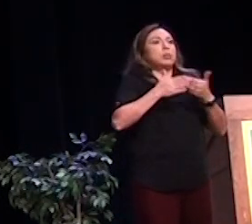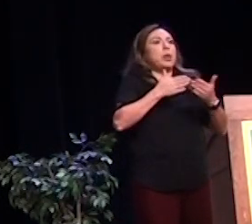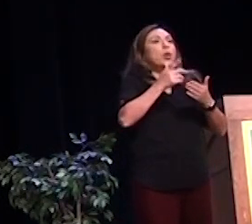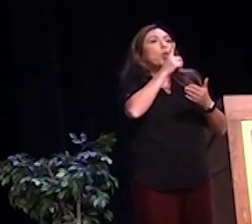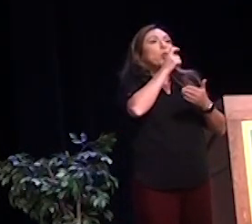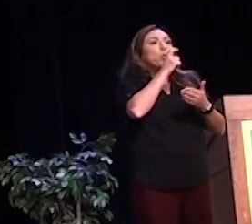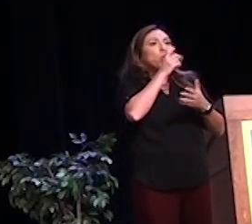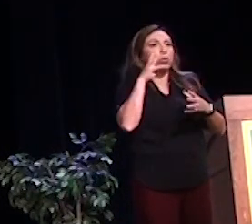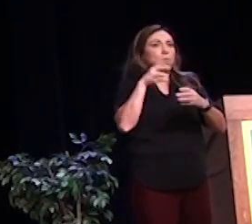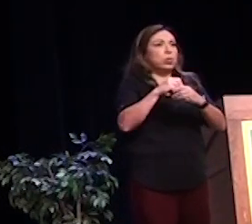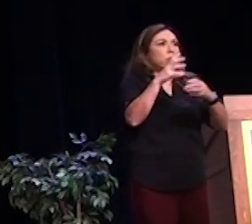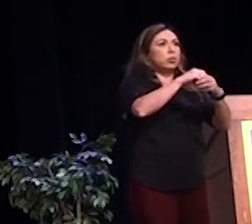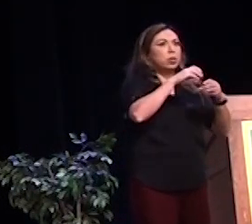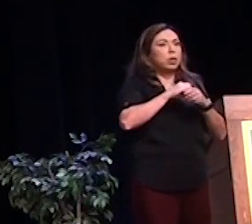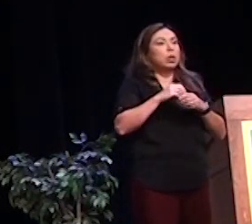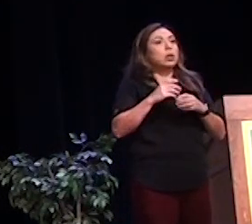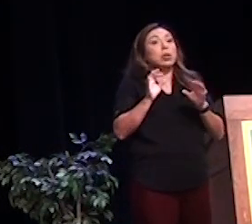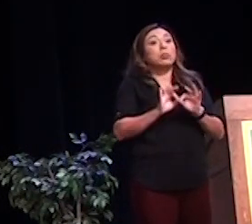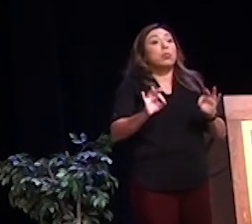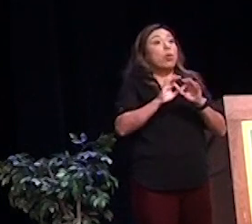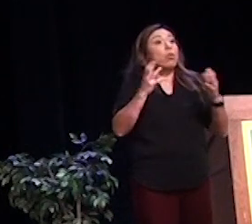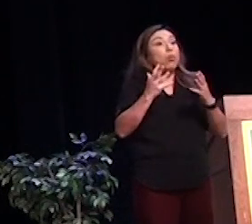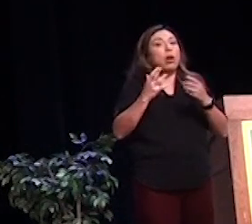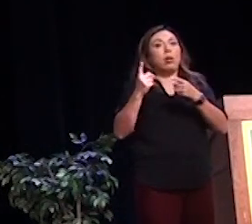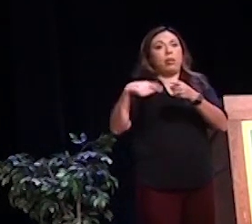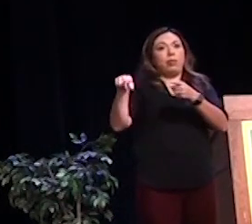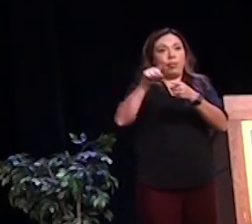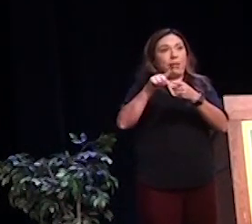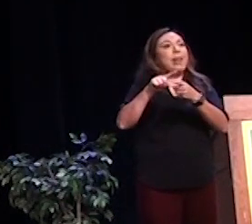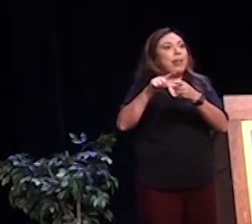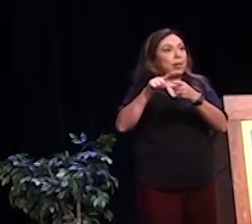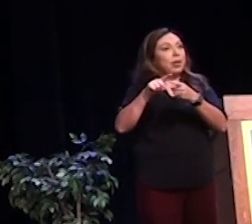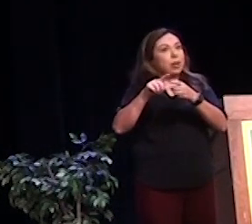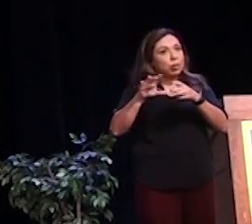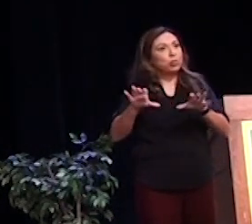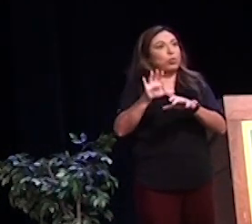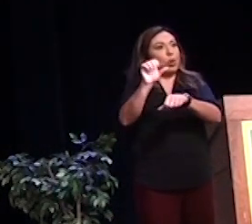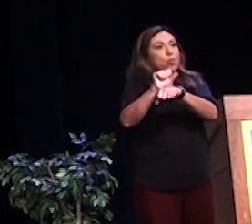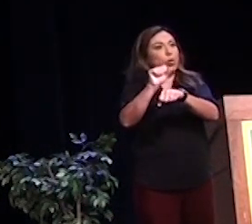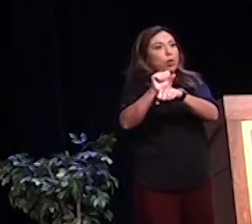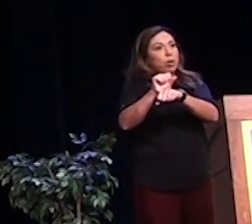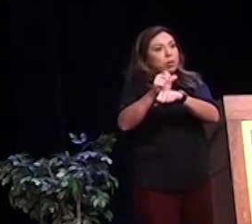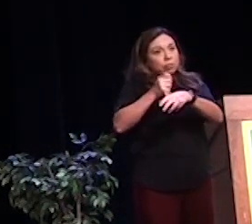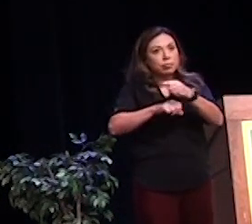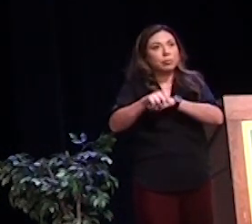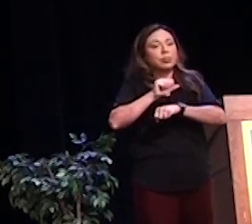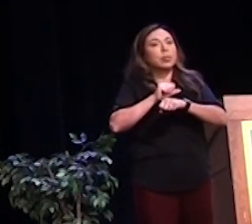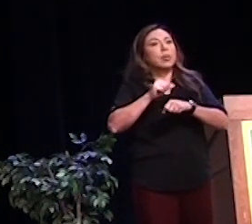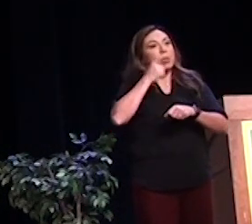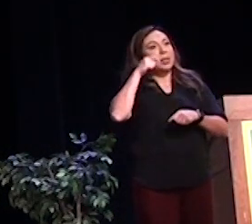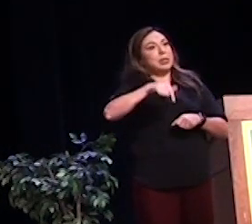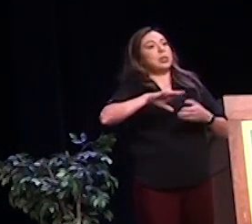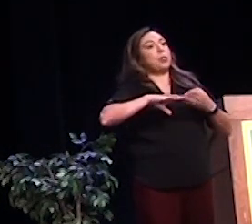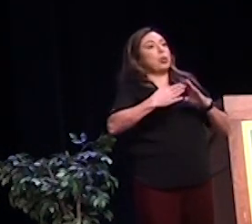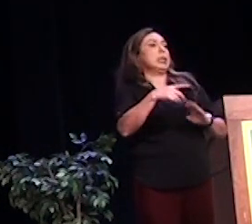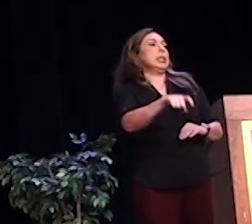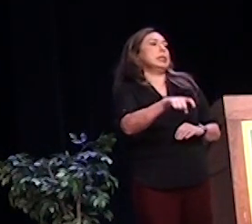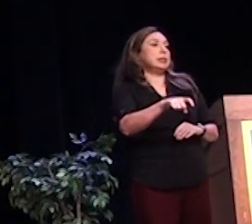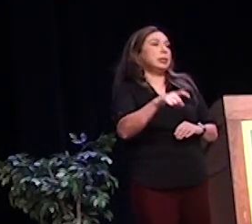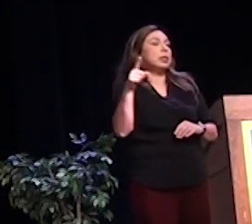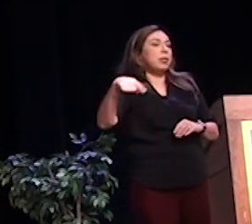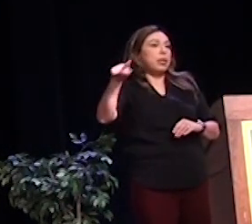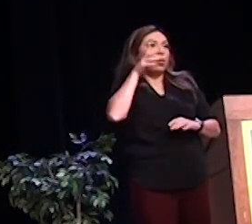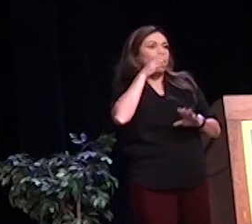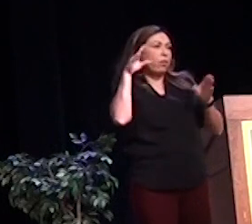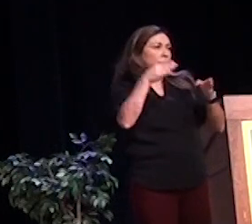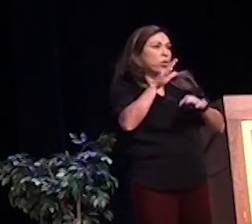it. It just matters that it's getting done because this community needs it. So they will be focusing on folks